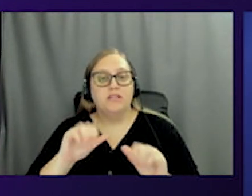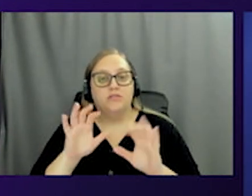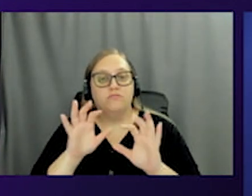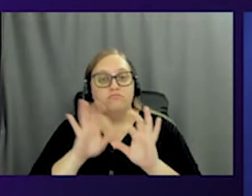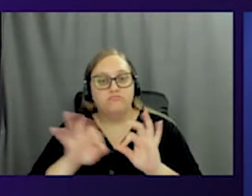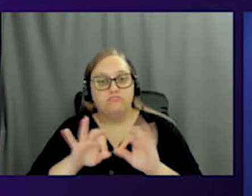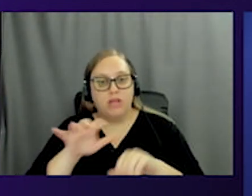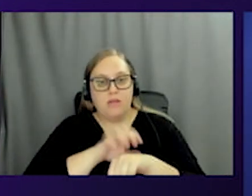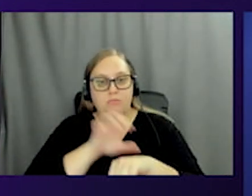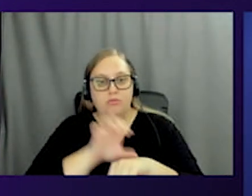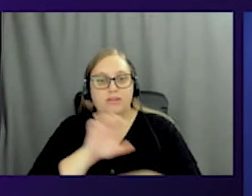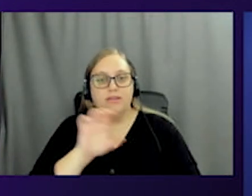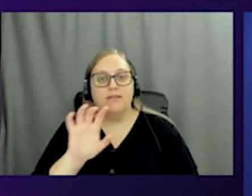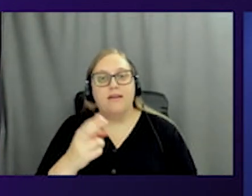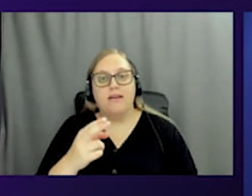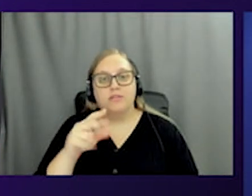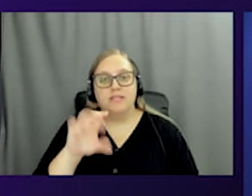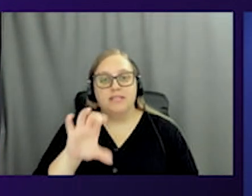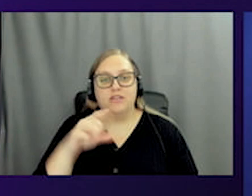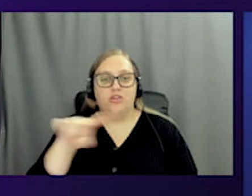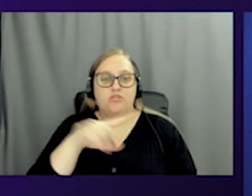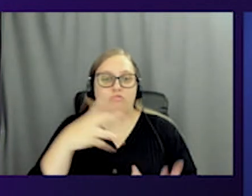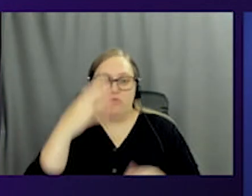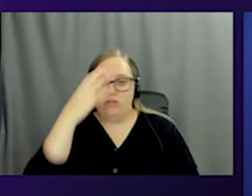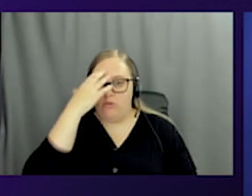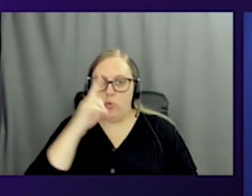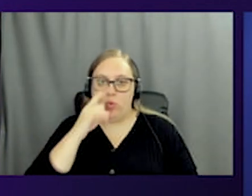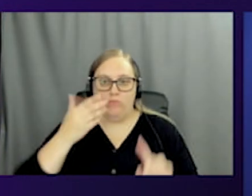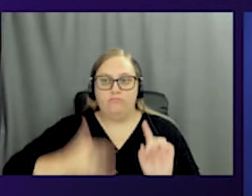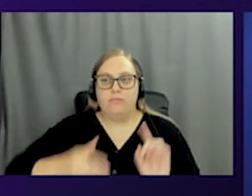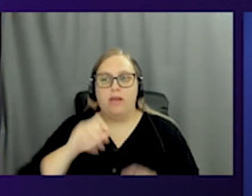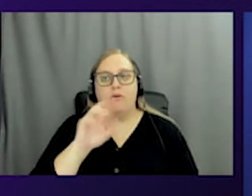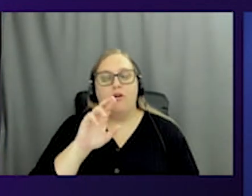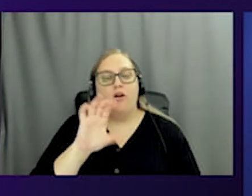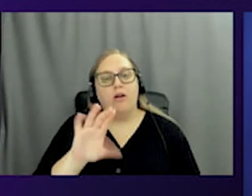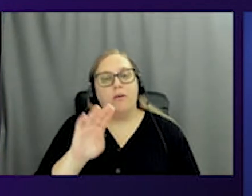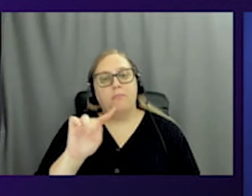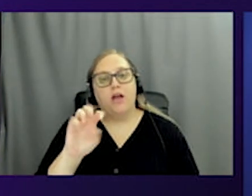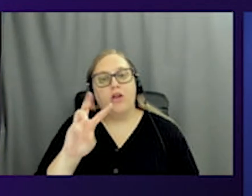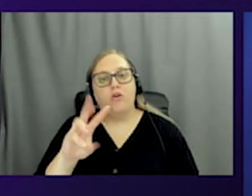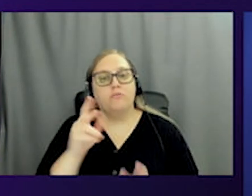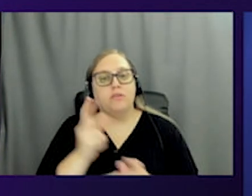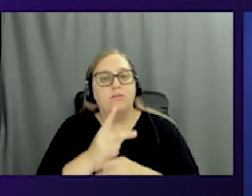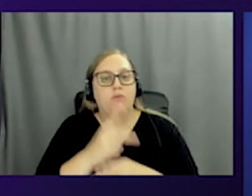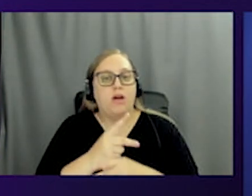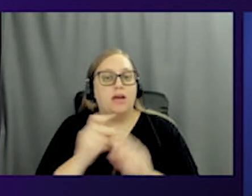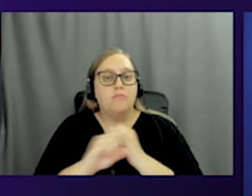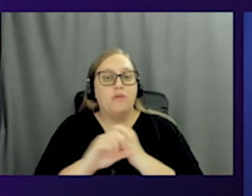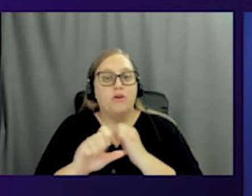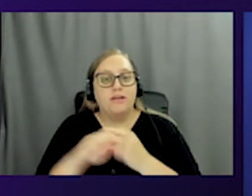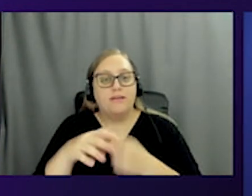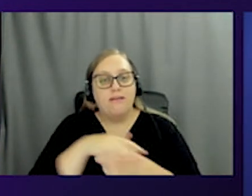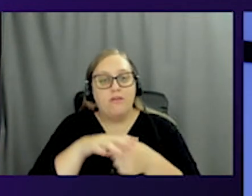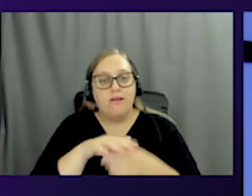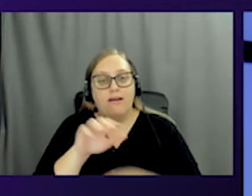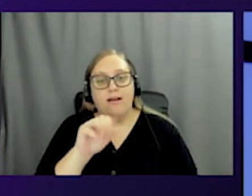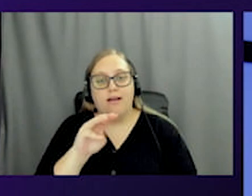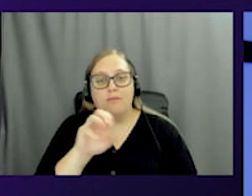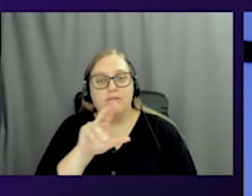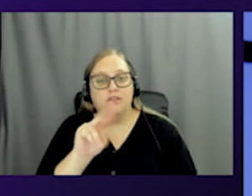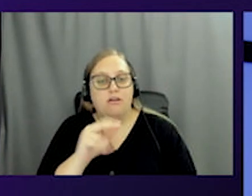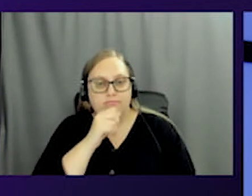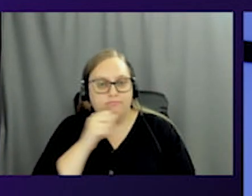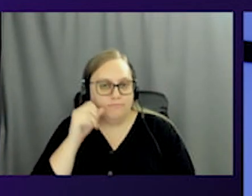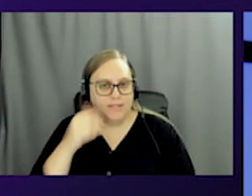think everybody knows who I am by now. I'm Art Baudo, and I'm in the product marketing area at Amazon. But let's have Fei and